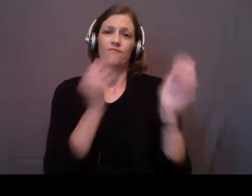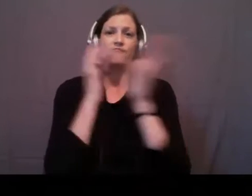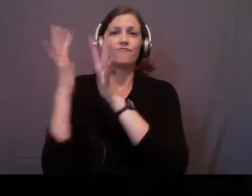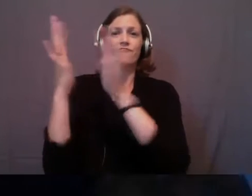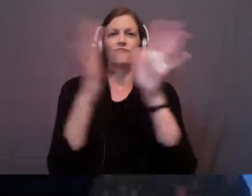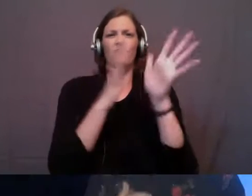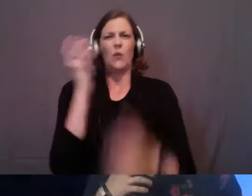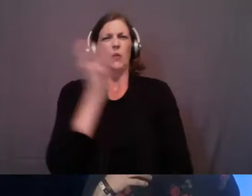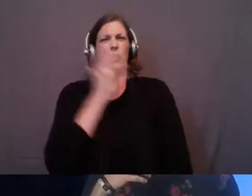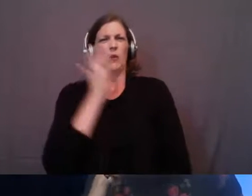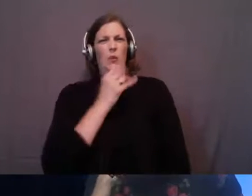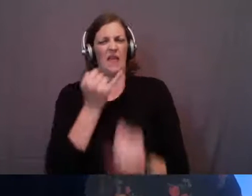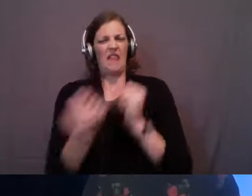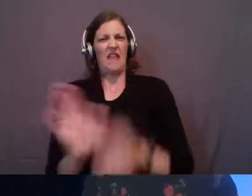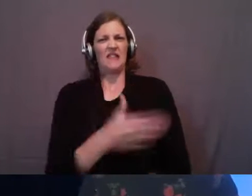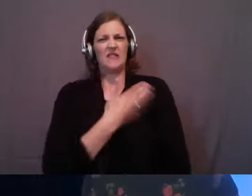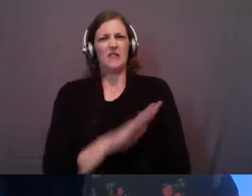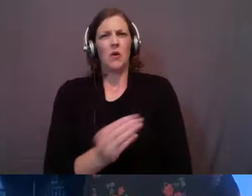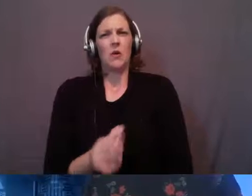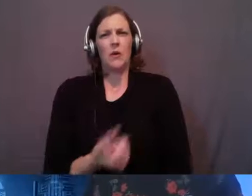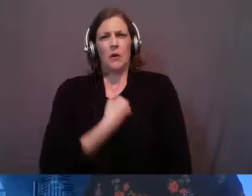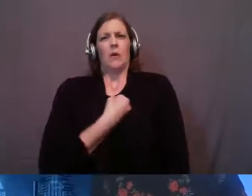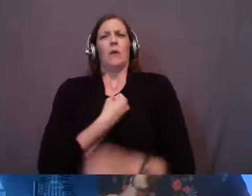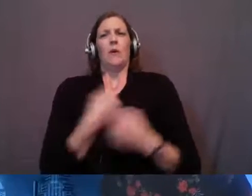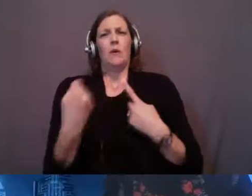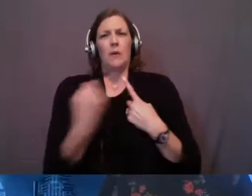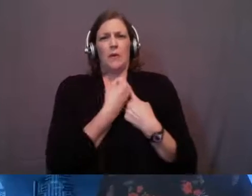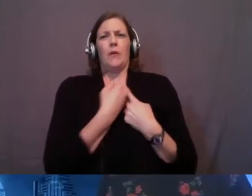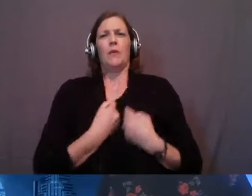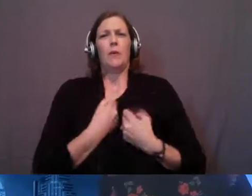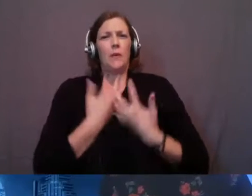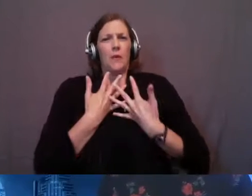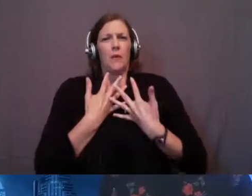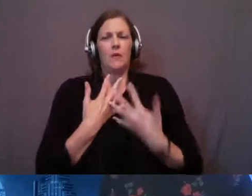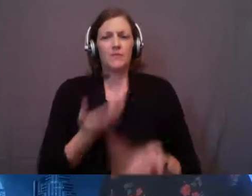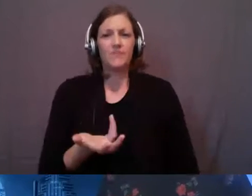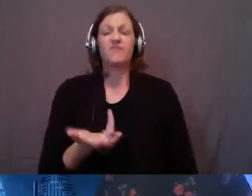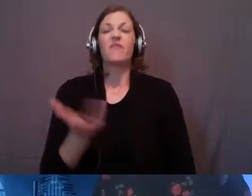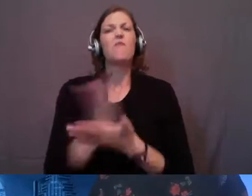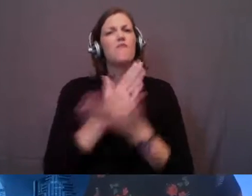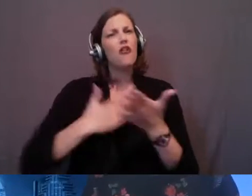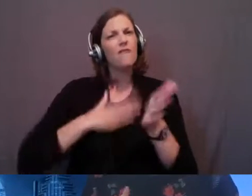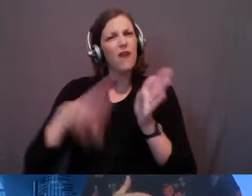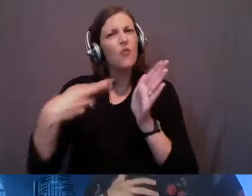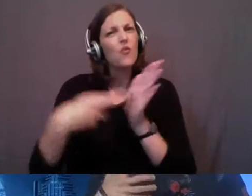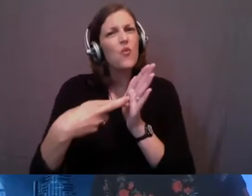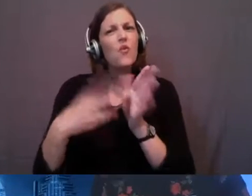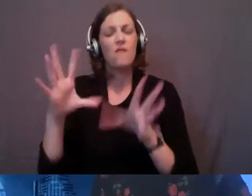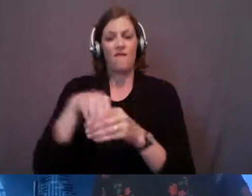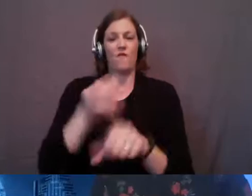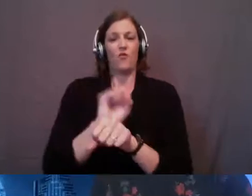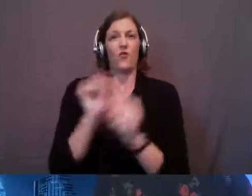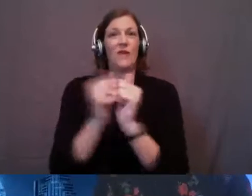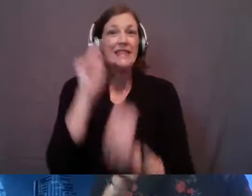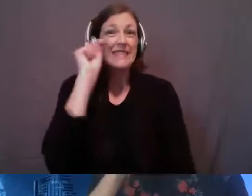Man, that last song gets me every time. Hey, by the way, part of my role here at Gateway involves working with our